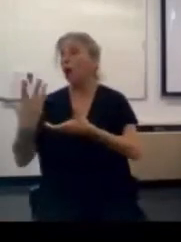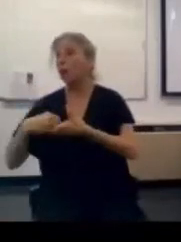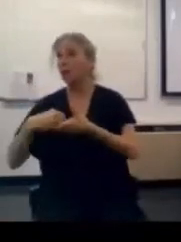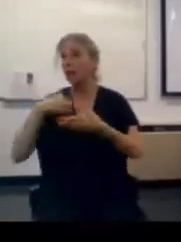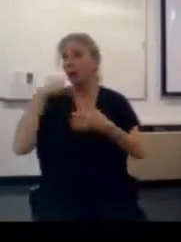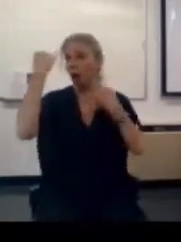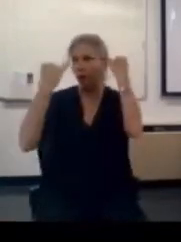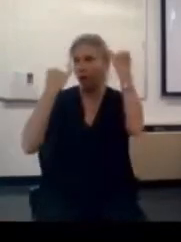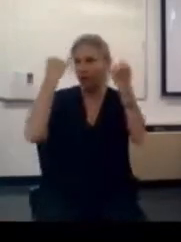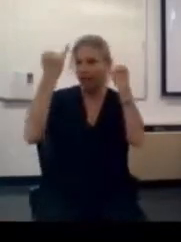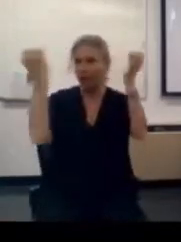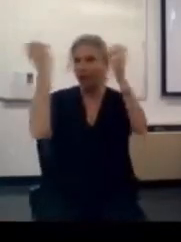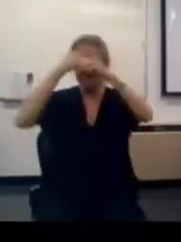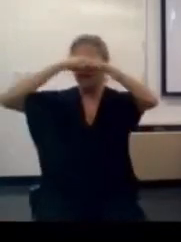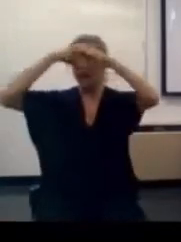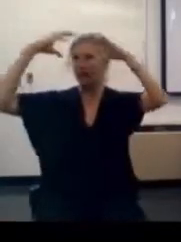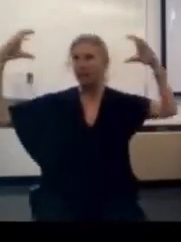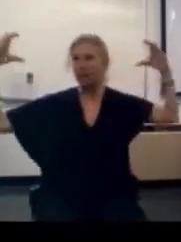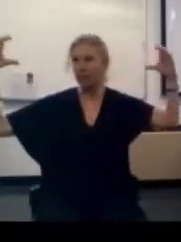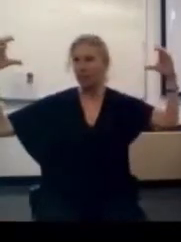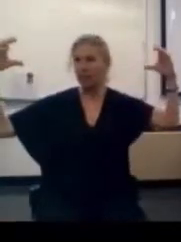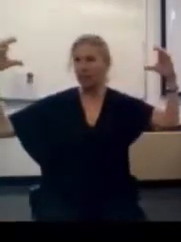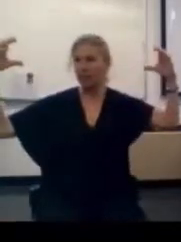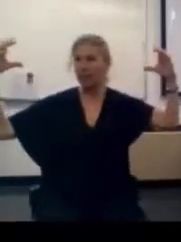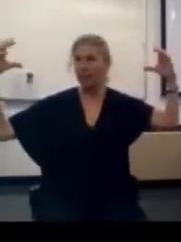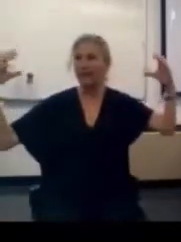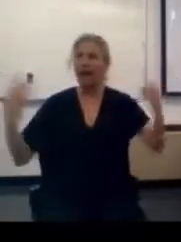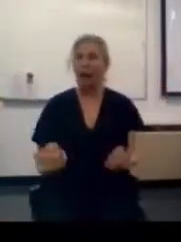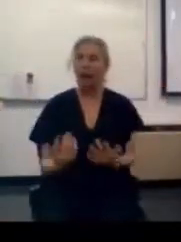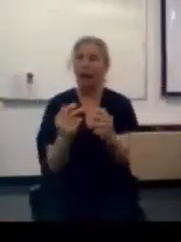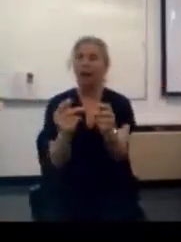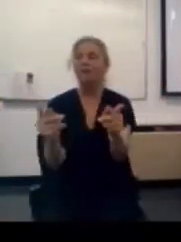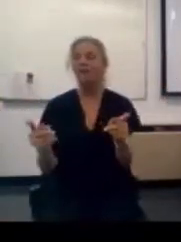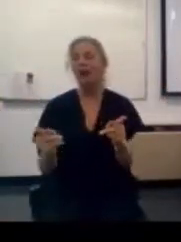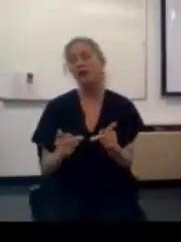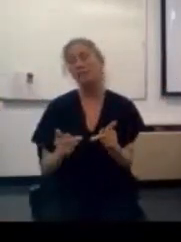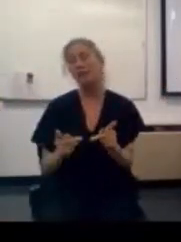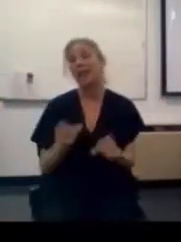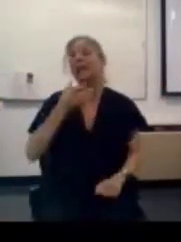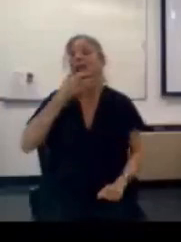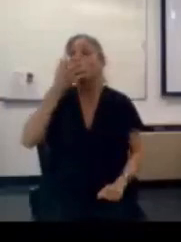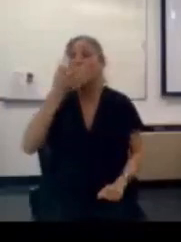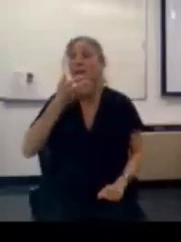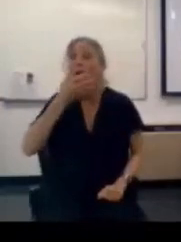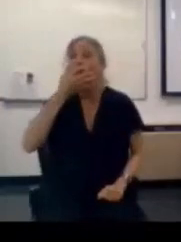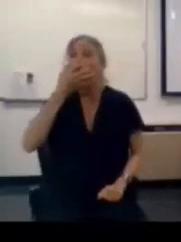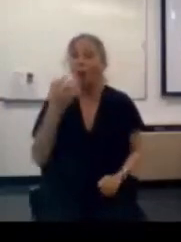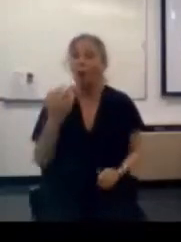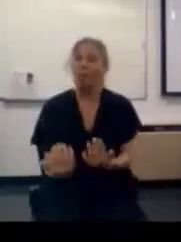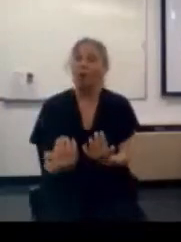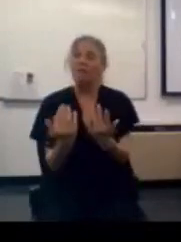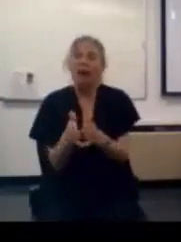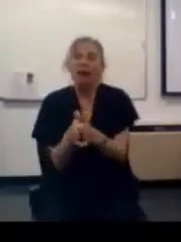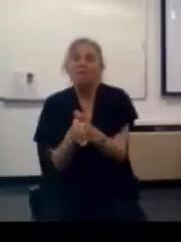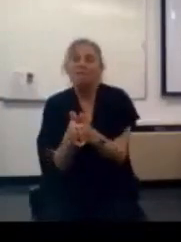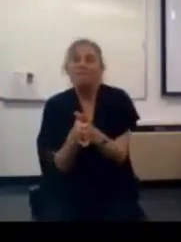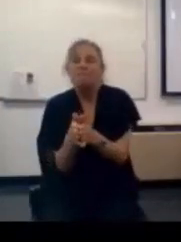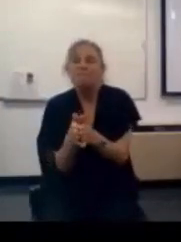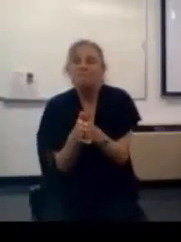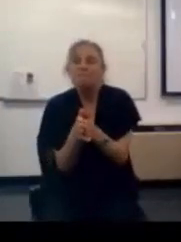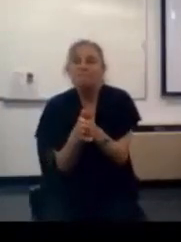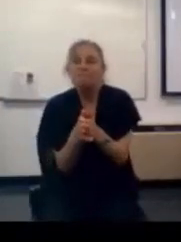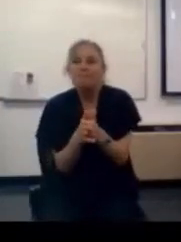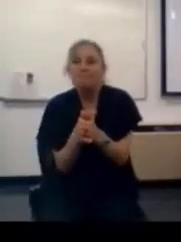everyone to engage your imagination, envisioning a stone fireplace holding a warm,